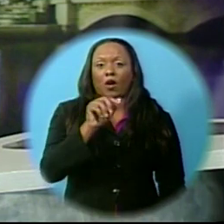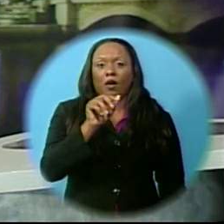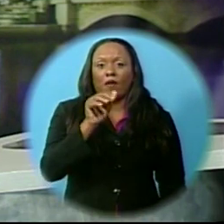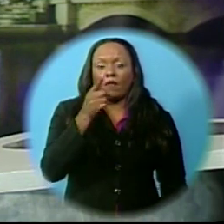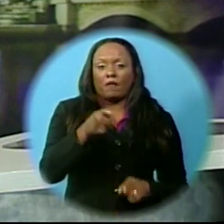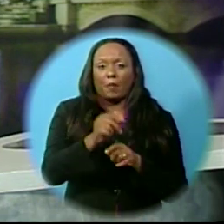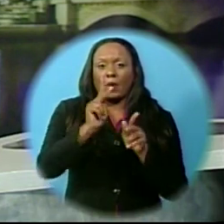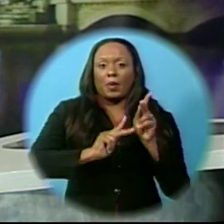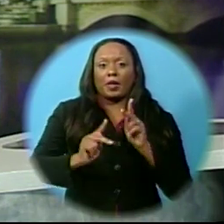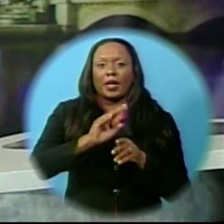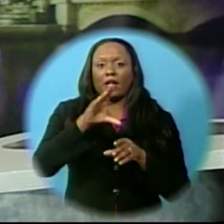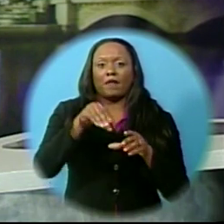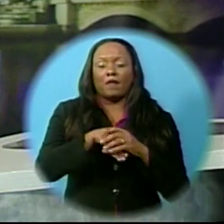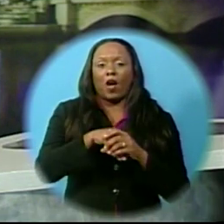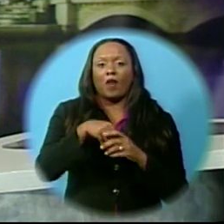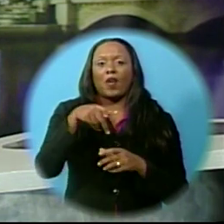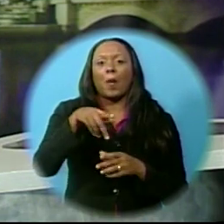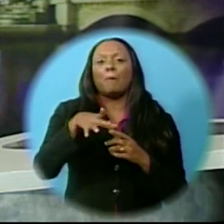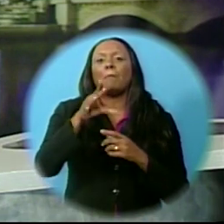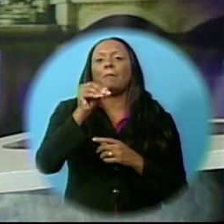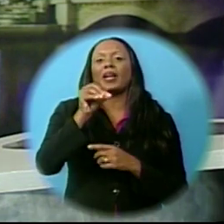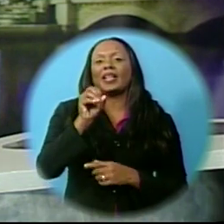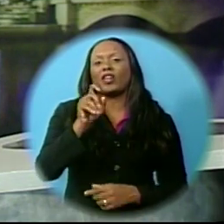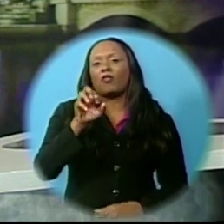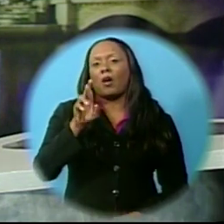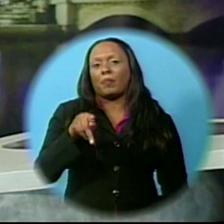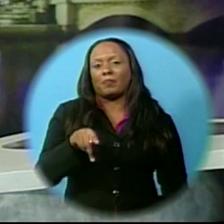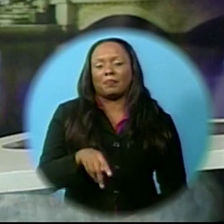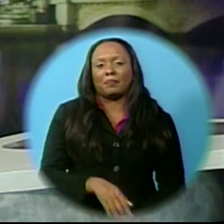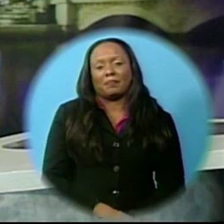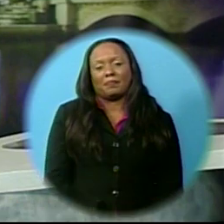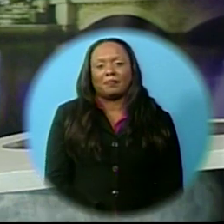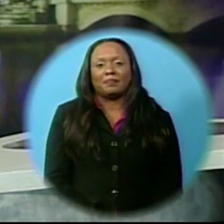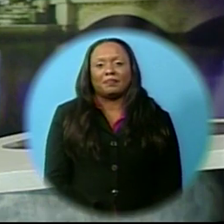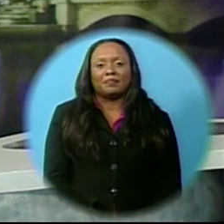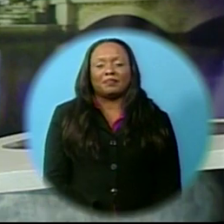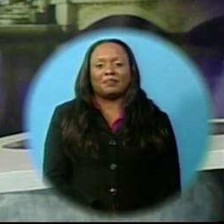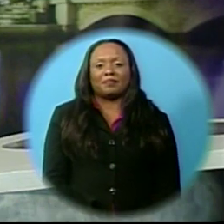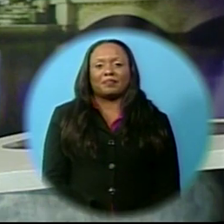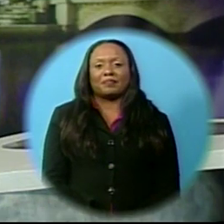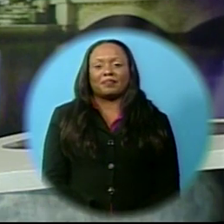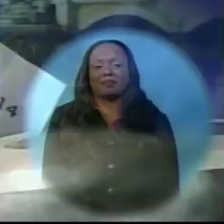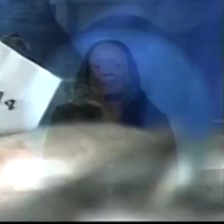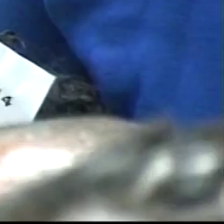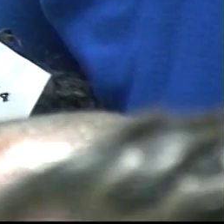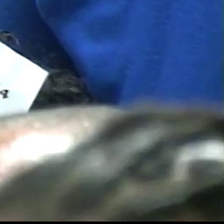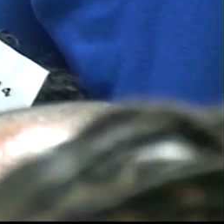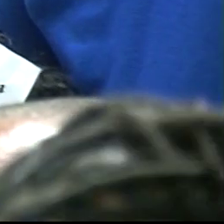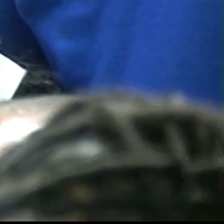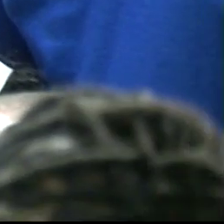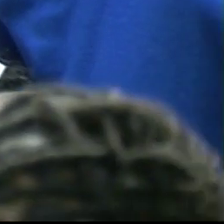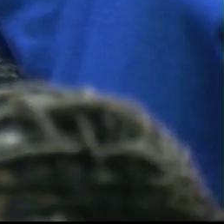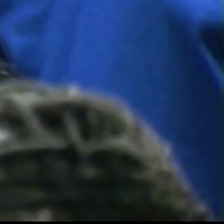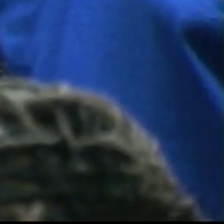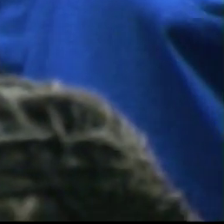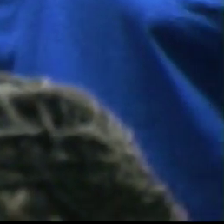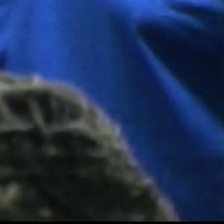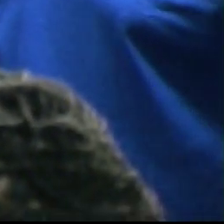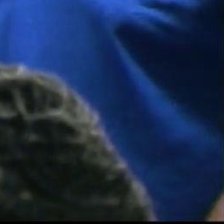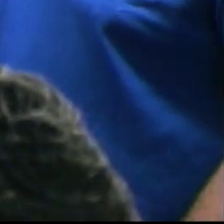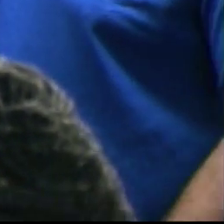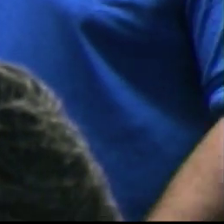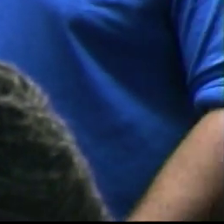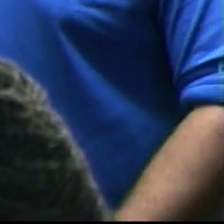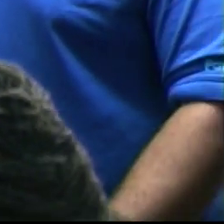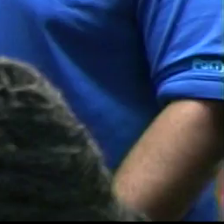finalists of the Pick of the Crop competition That they are sending to the patrons Yesterday they drew their positions at the National Cultural Foundation's